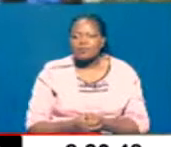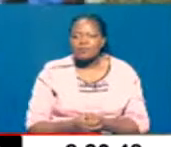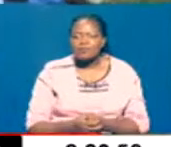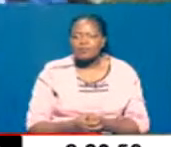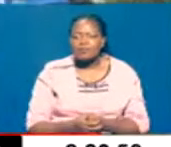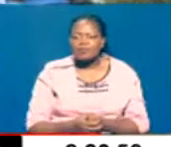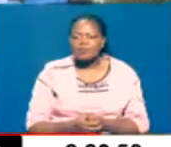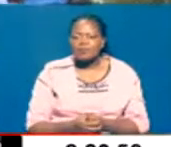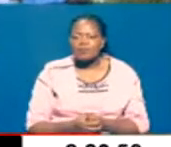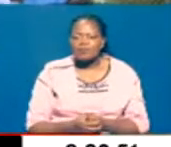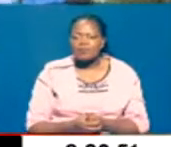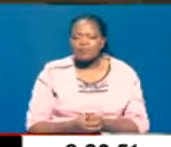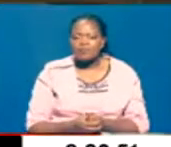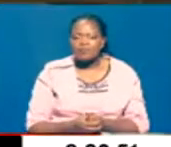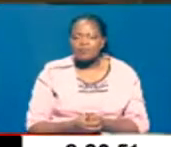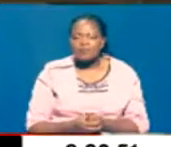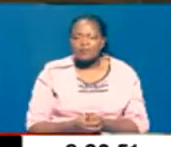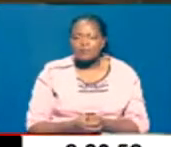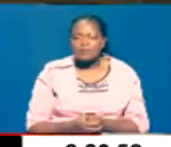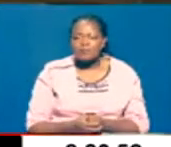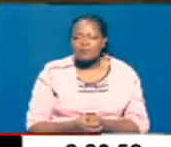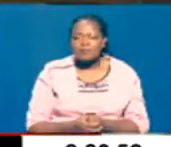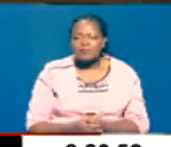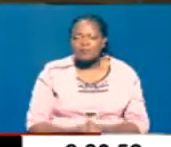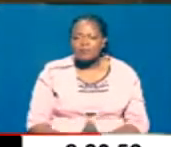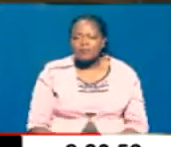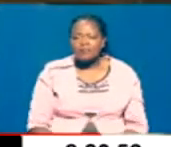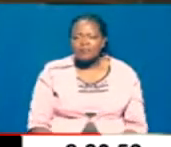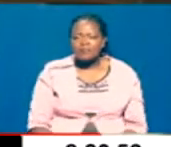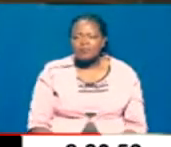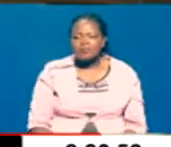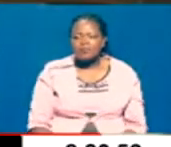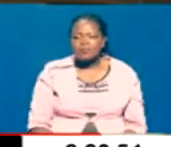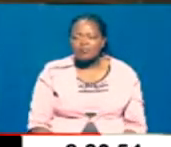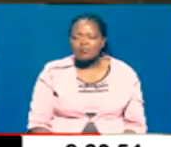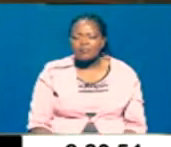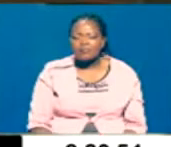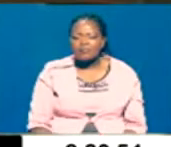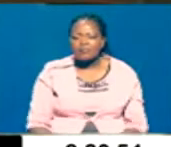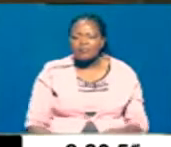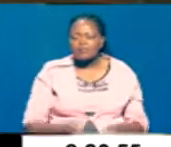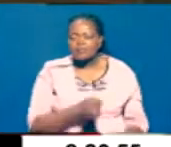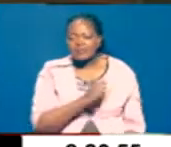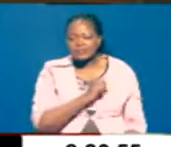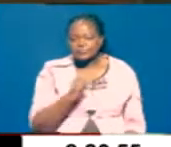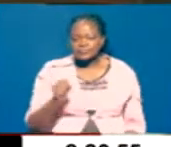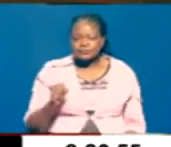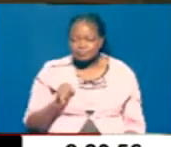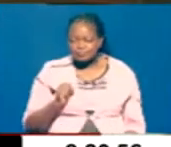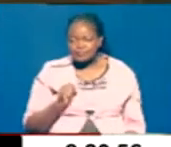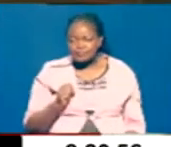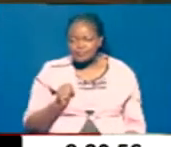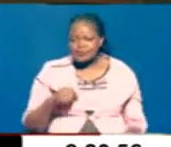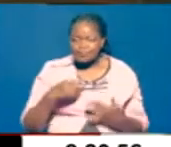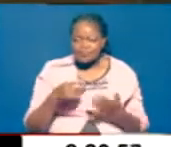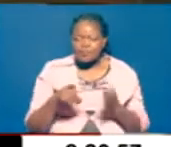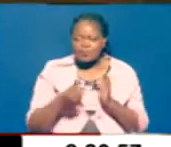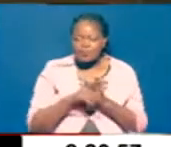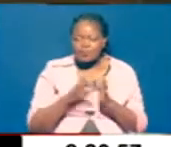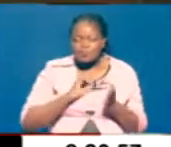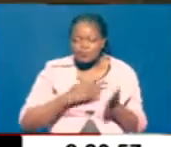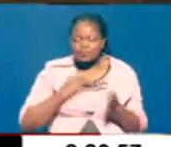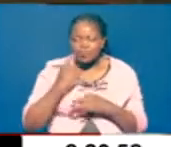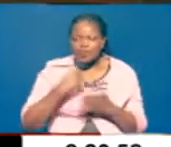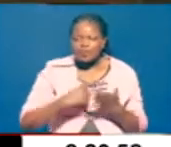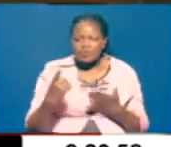Ede Nyeri County. Now, the Senate Delegated Legislation Committee will in the next 1 week